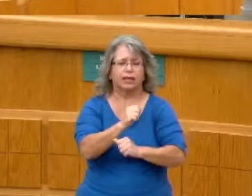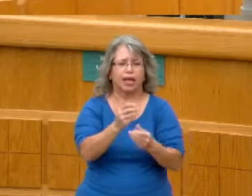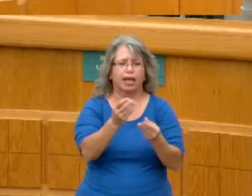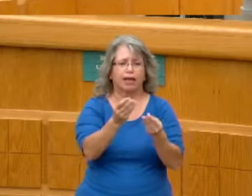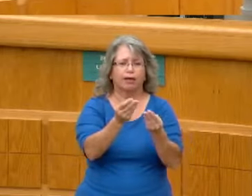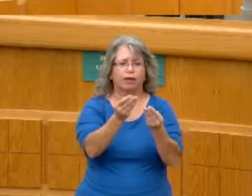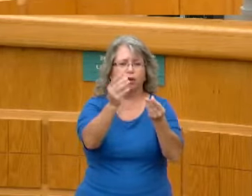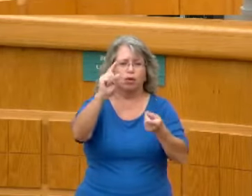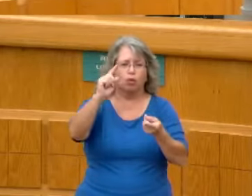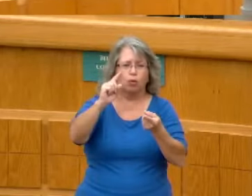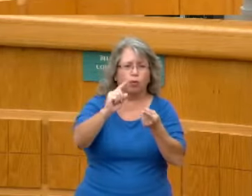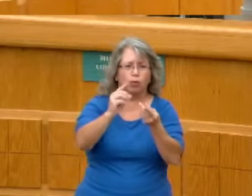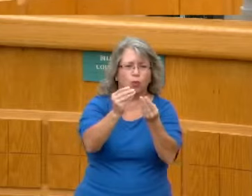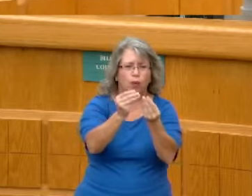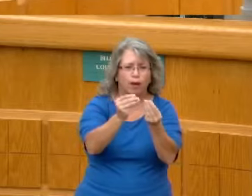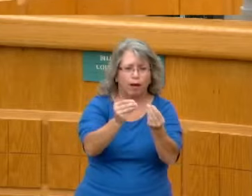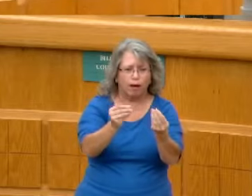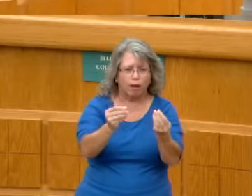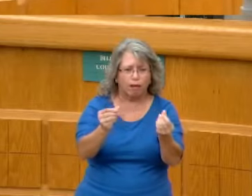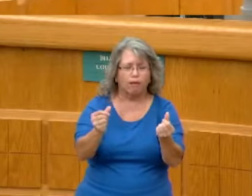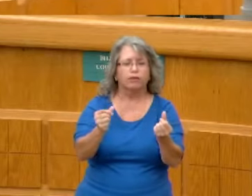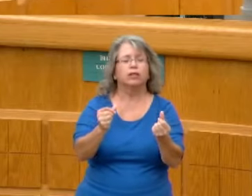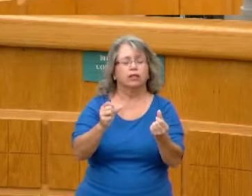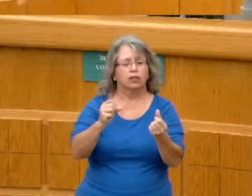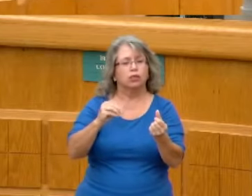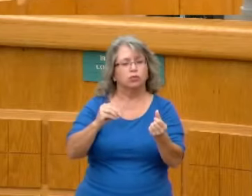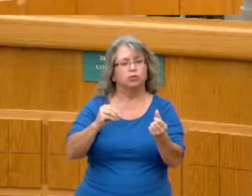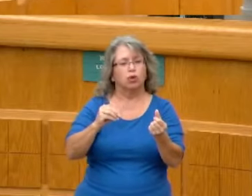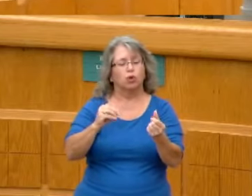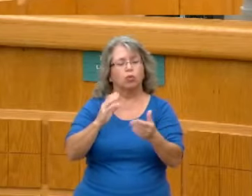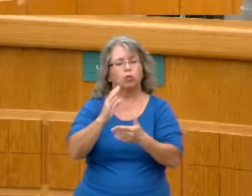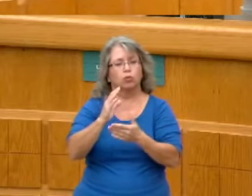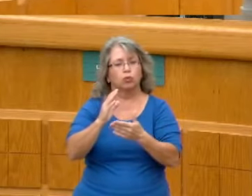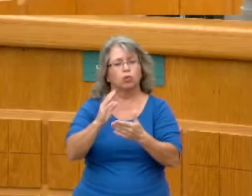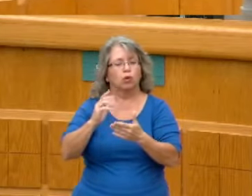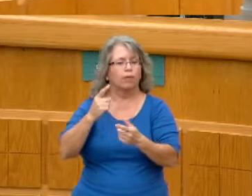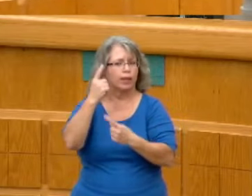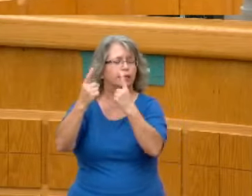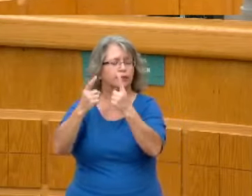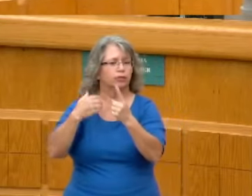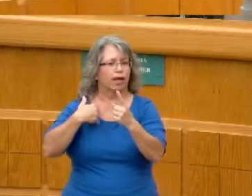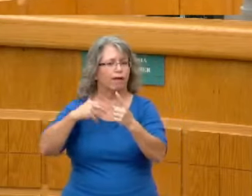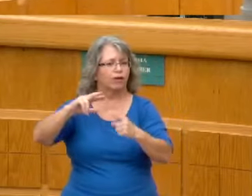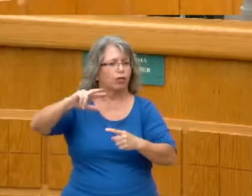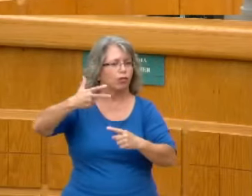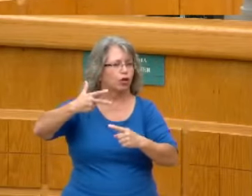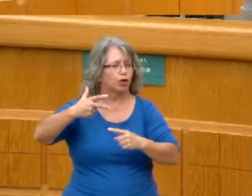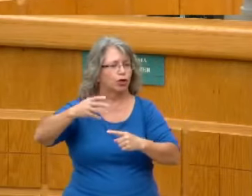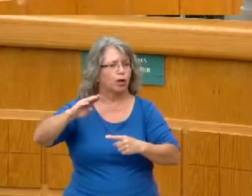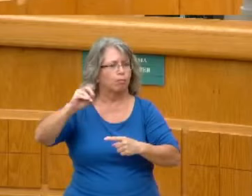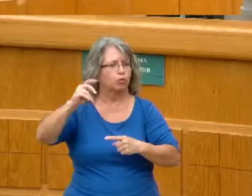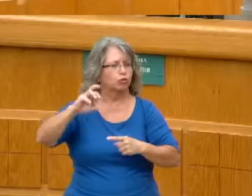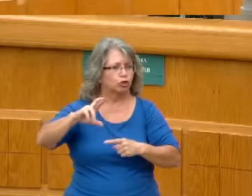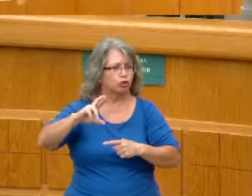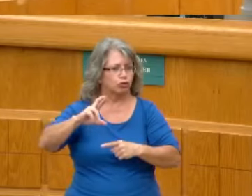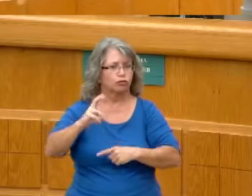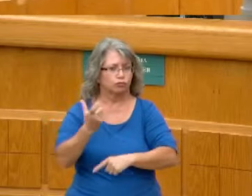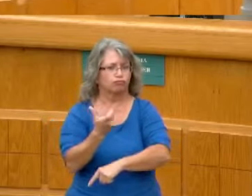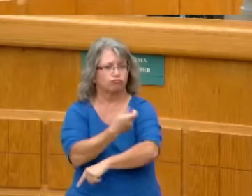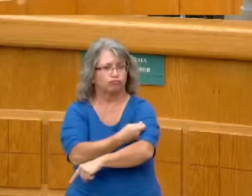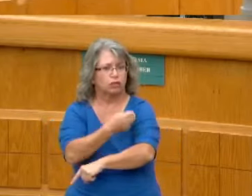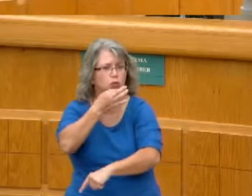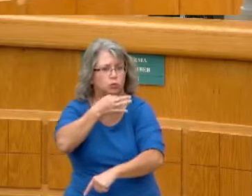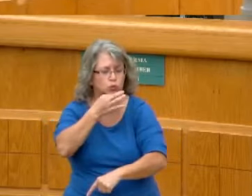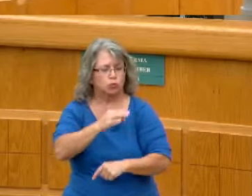is constantly evolving, and experts are looking at all available data to understand how well the vaccines are